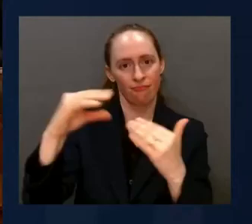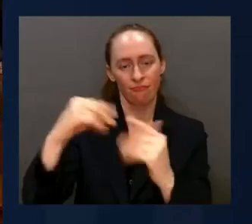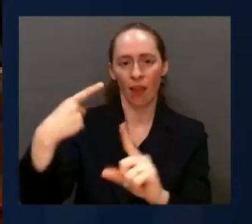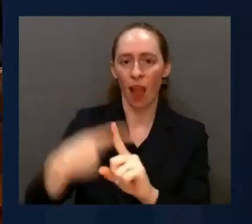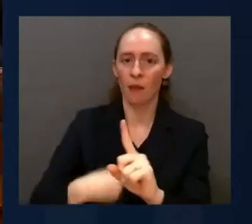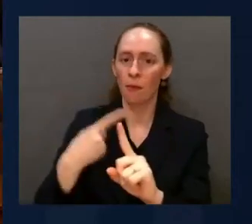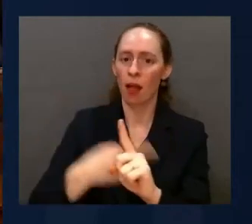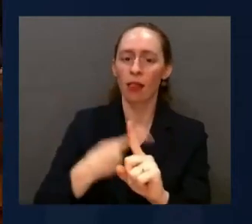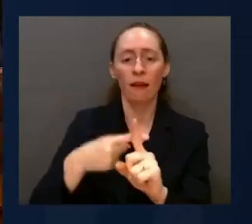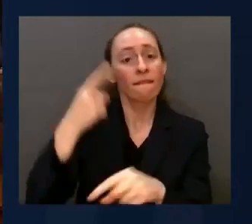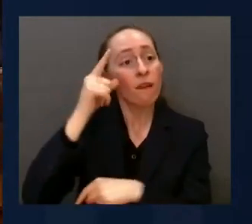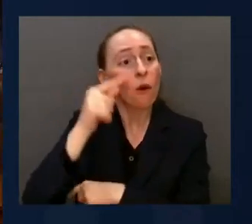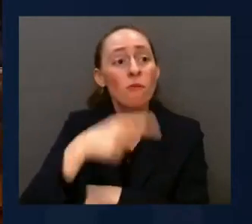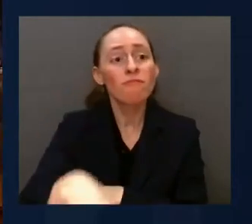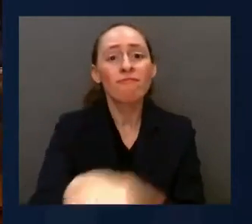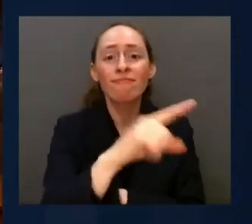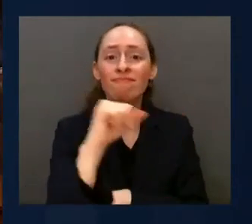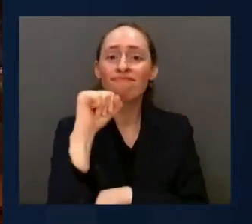People are just finding out.